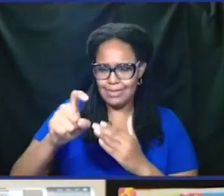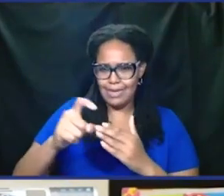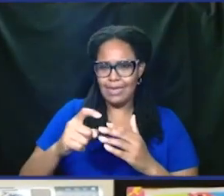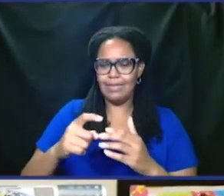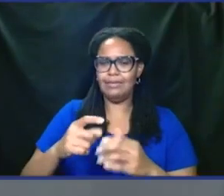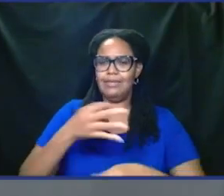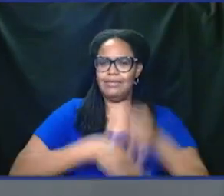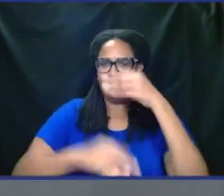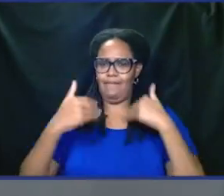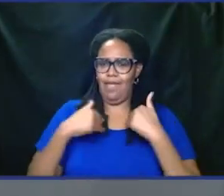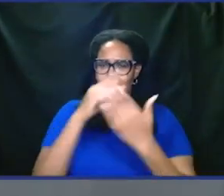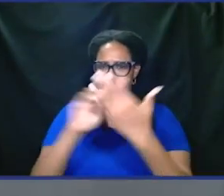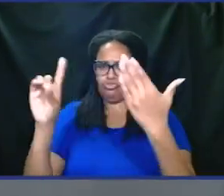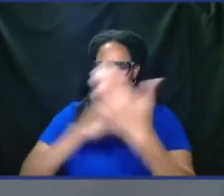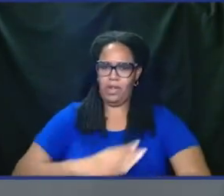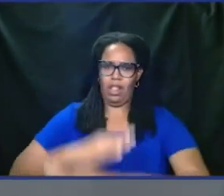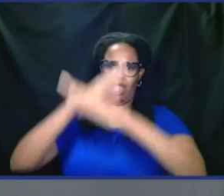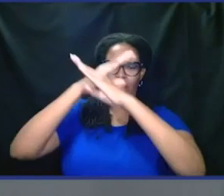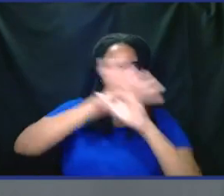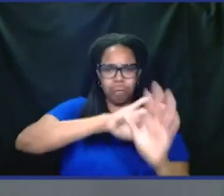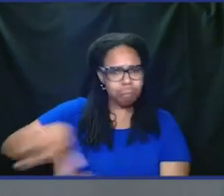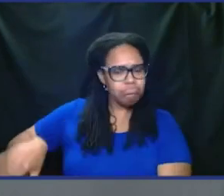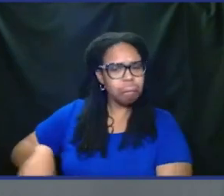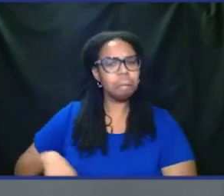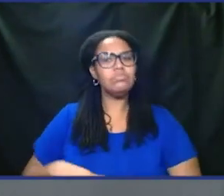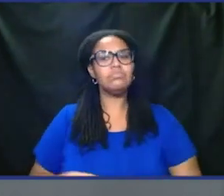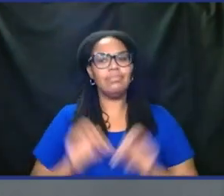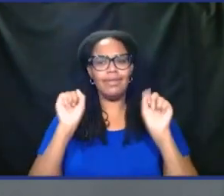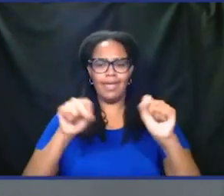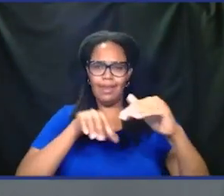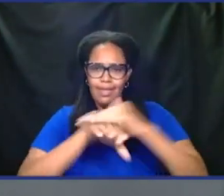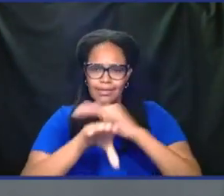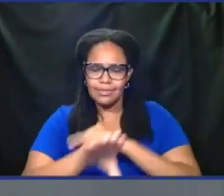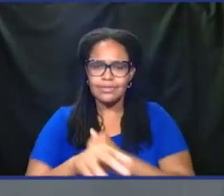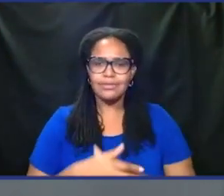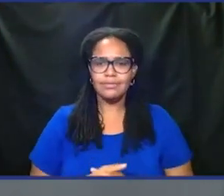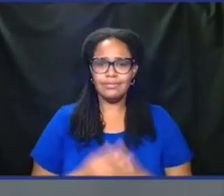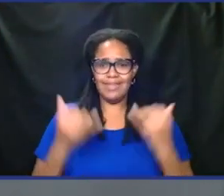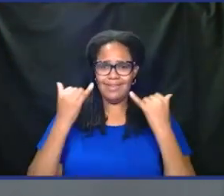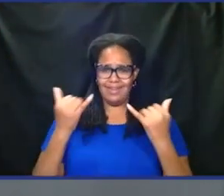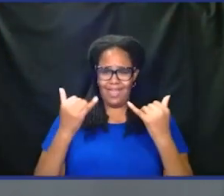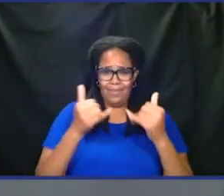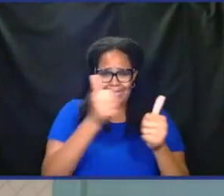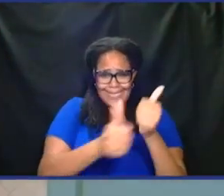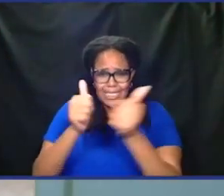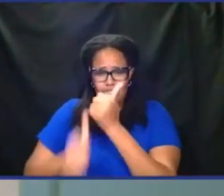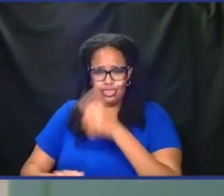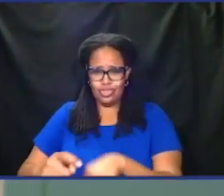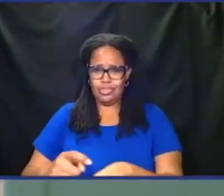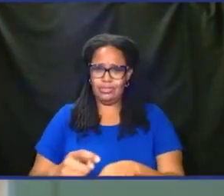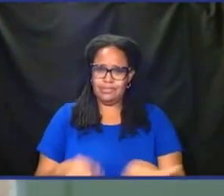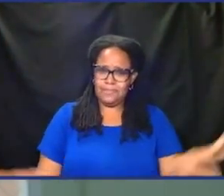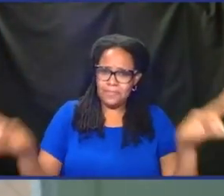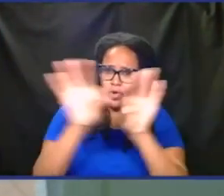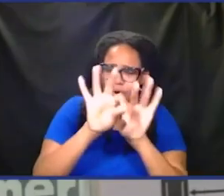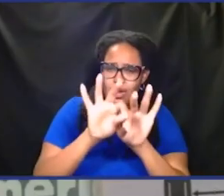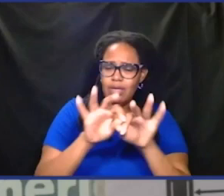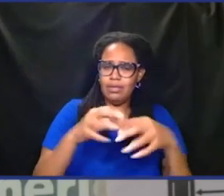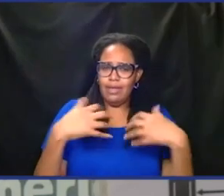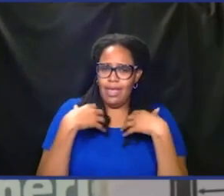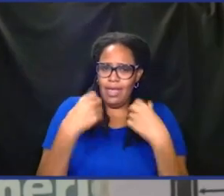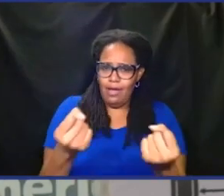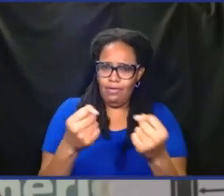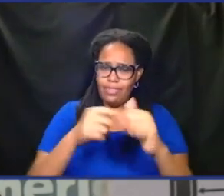discrimination. In each instance, for health to be possible, clinic doors must be open.